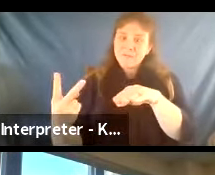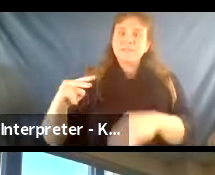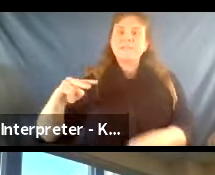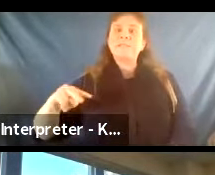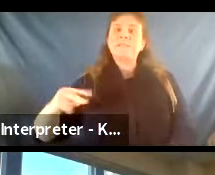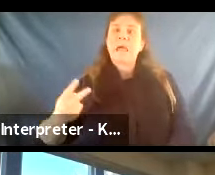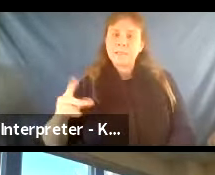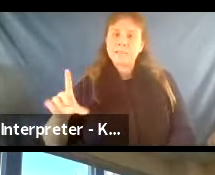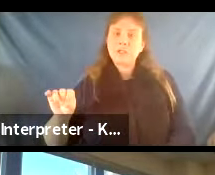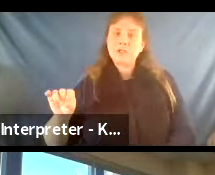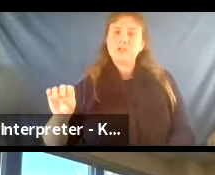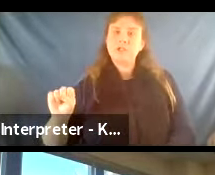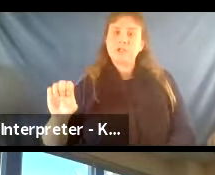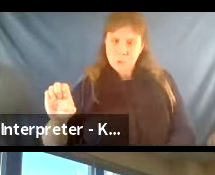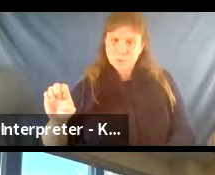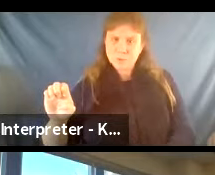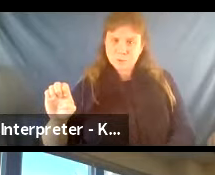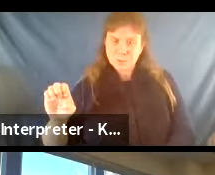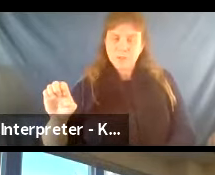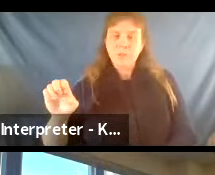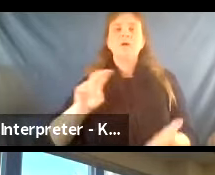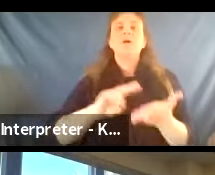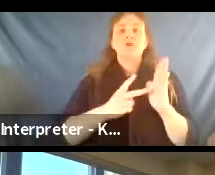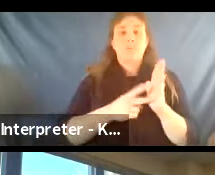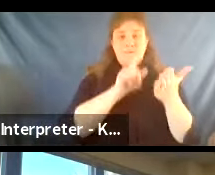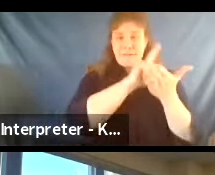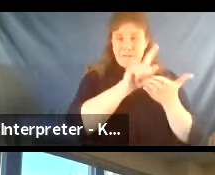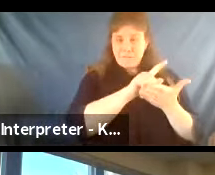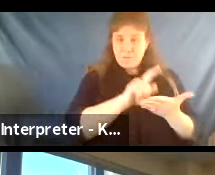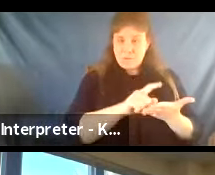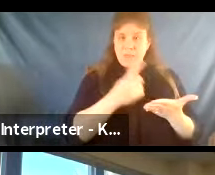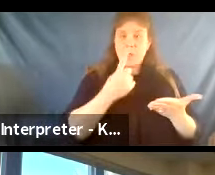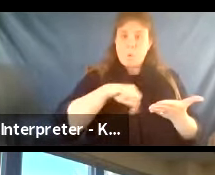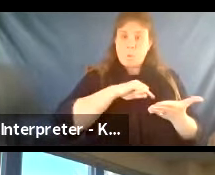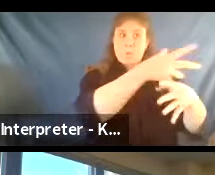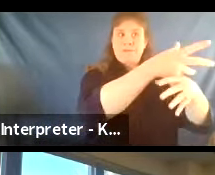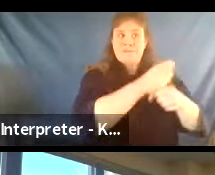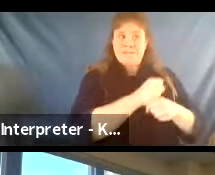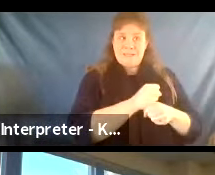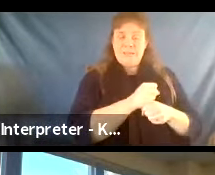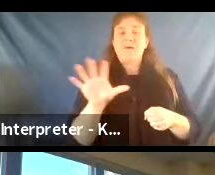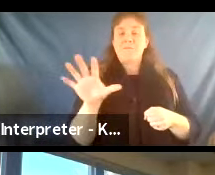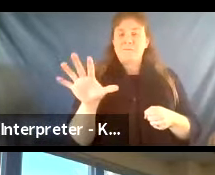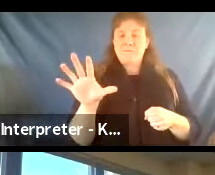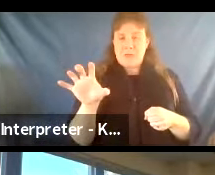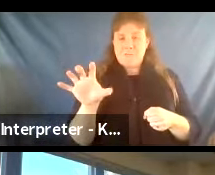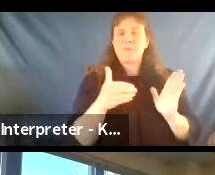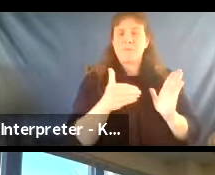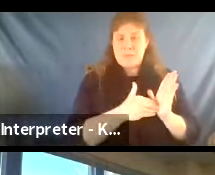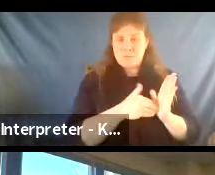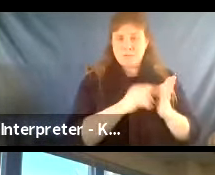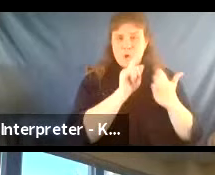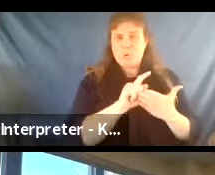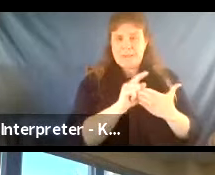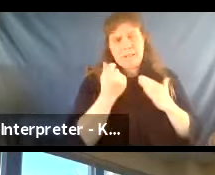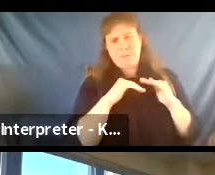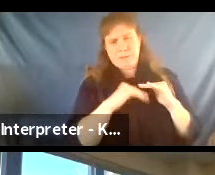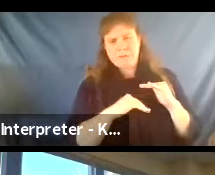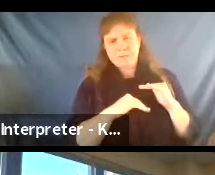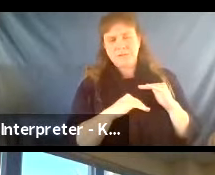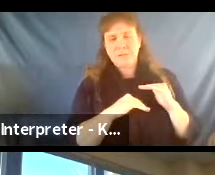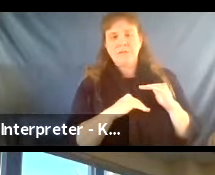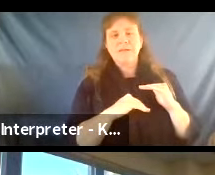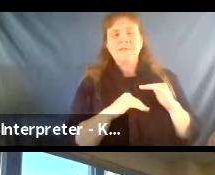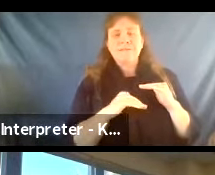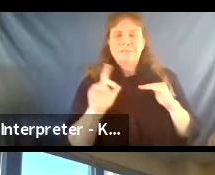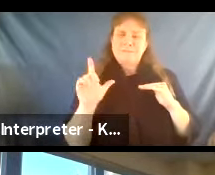it's only less than 500,000 a week is our current allocation. It may increase slightly, but at the most,